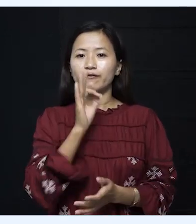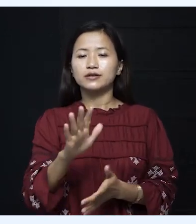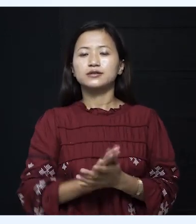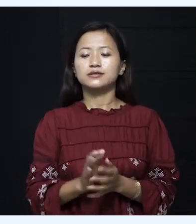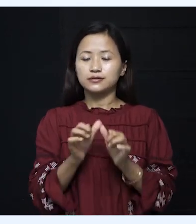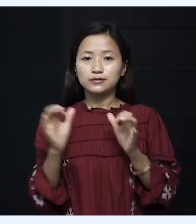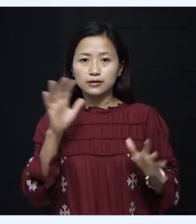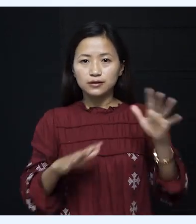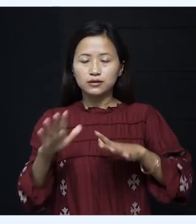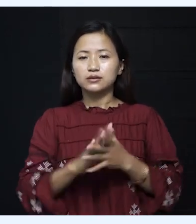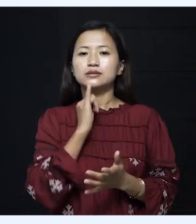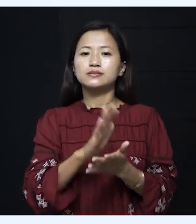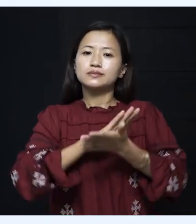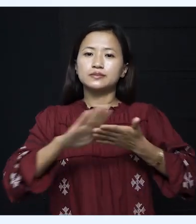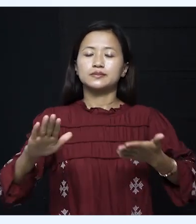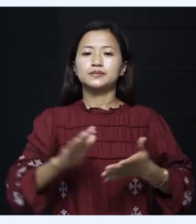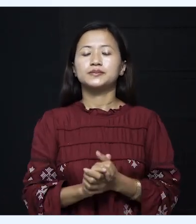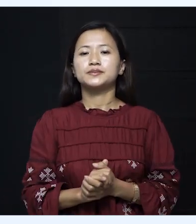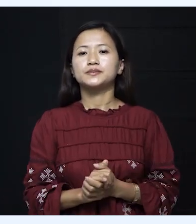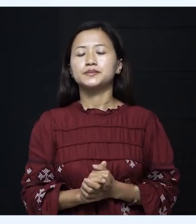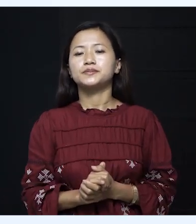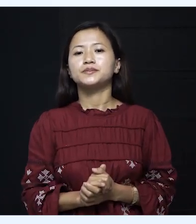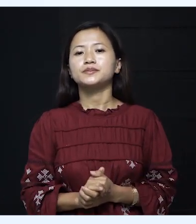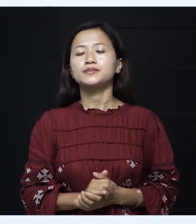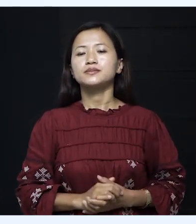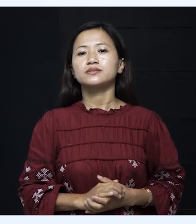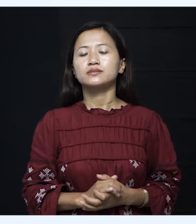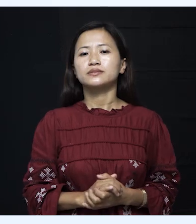action is completed.